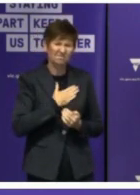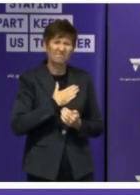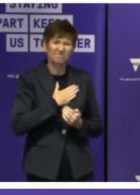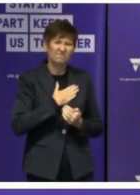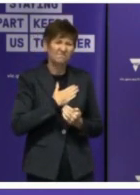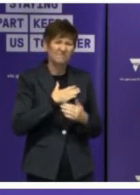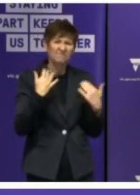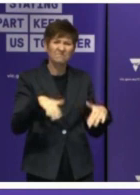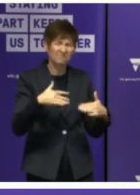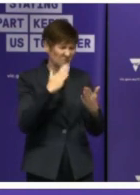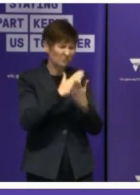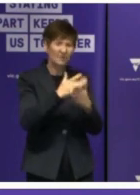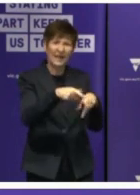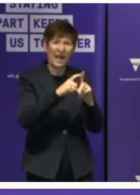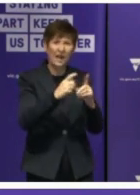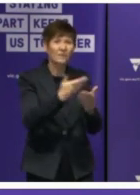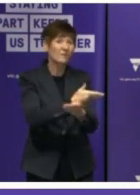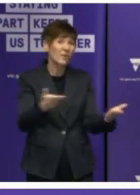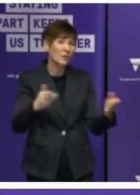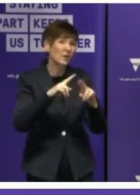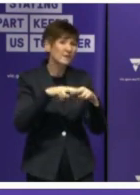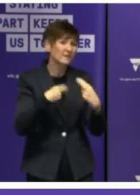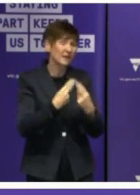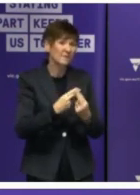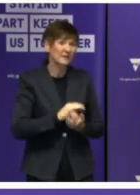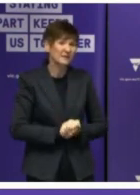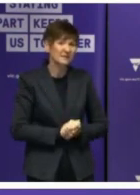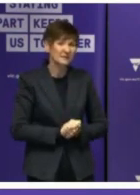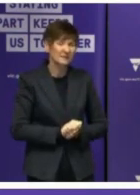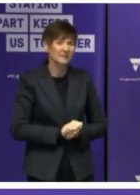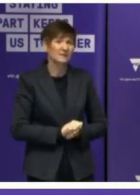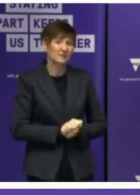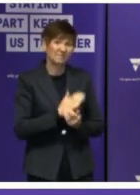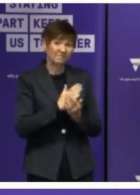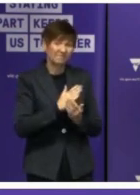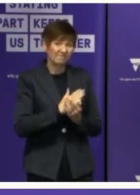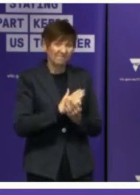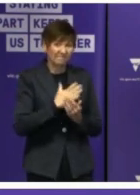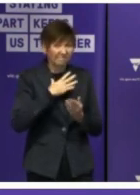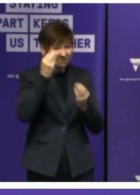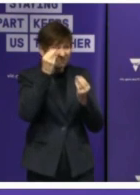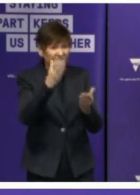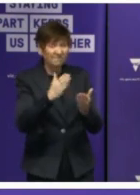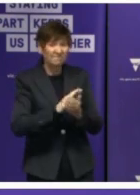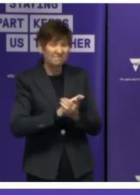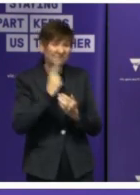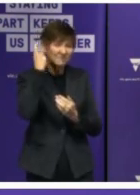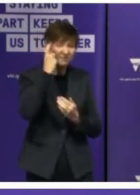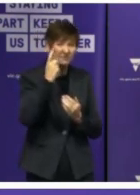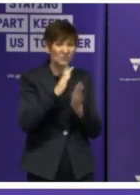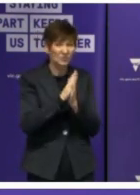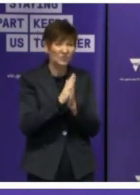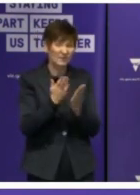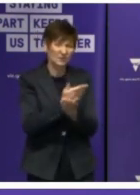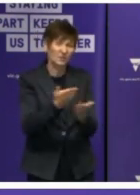time for them, and I want them to know that they are in our thoughts and prayers as we continue to